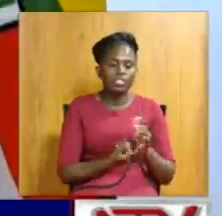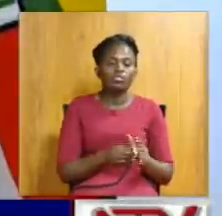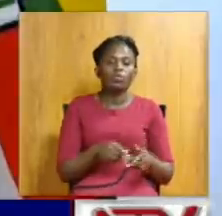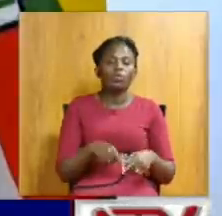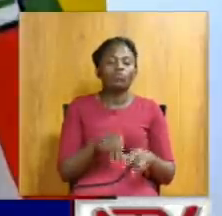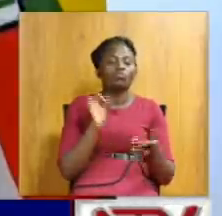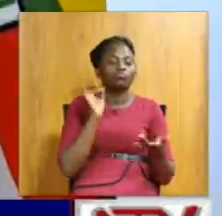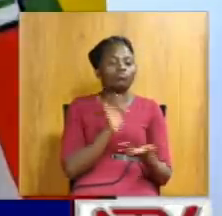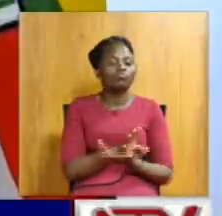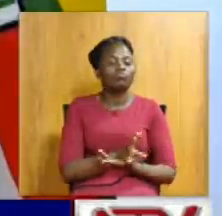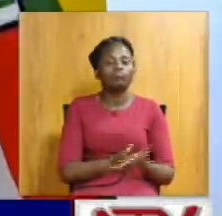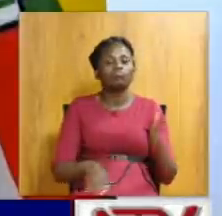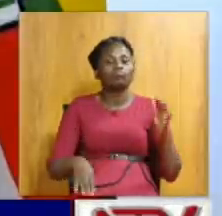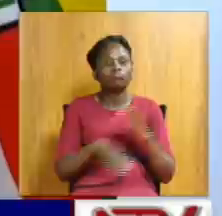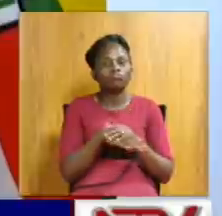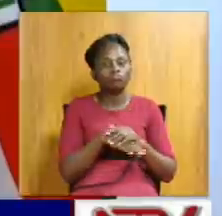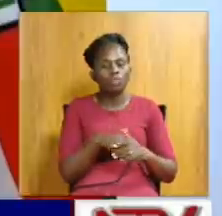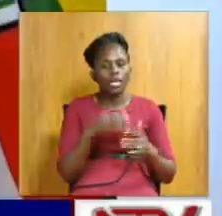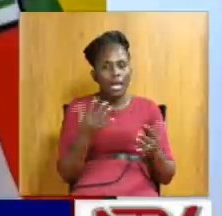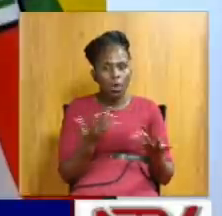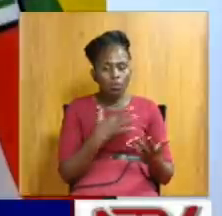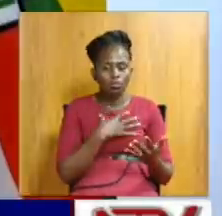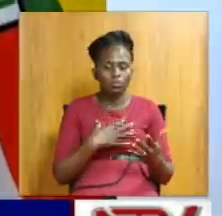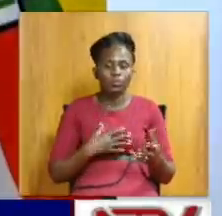be defeated militarily.